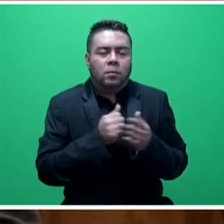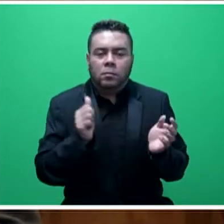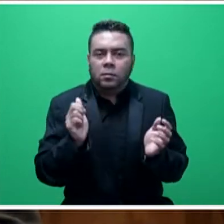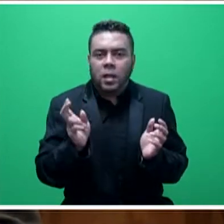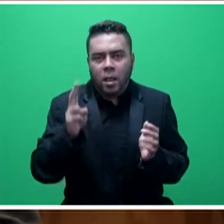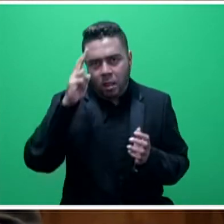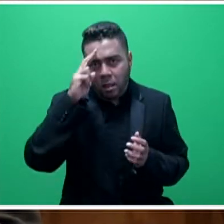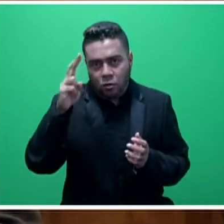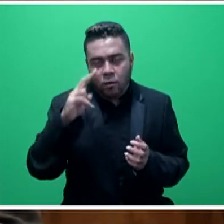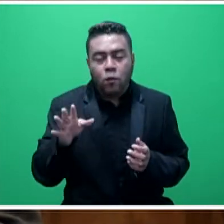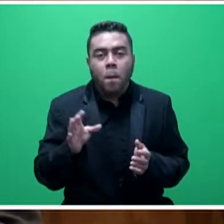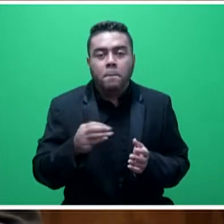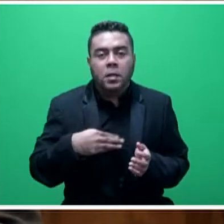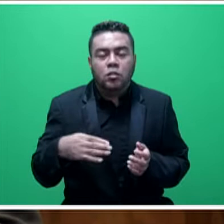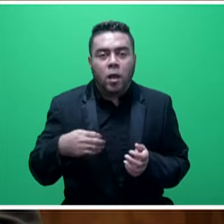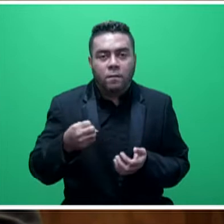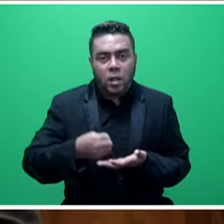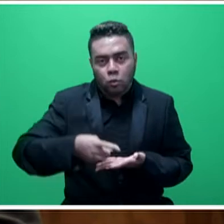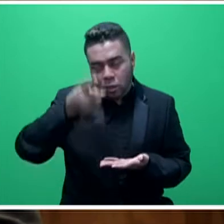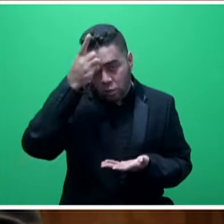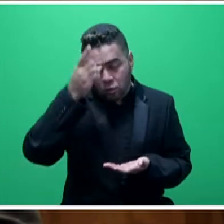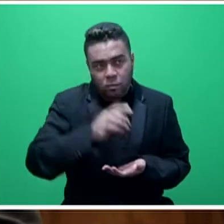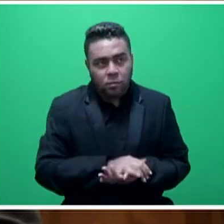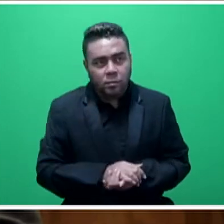said the Minister of Education, Heritage and Arts has been allocated